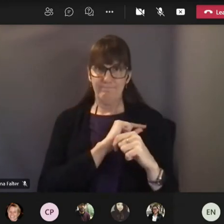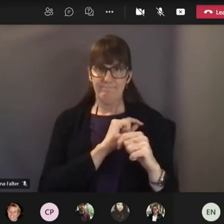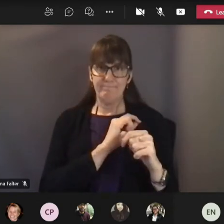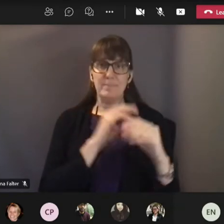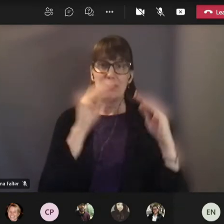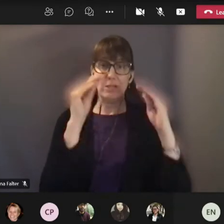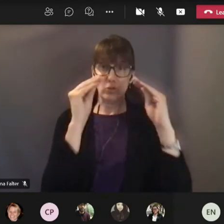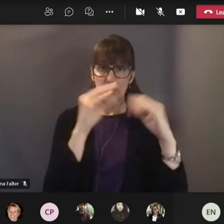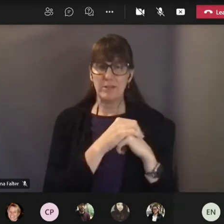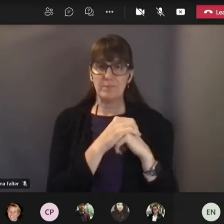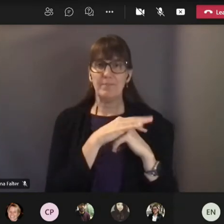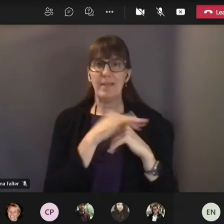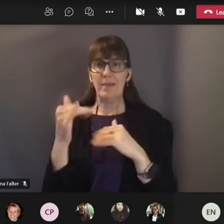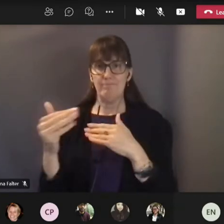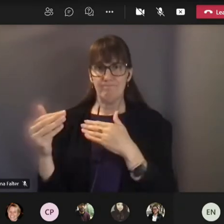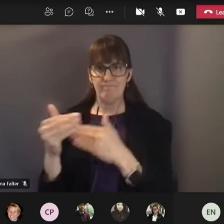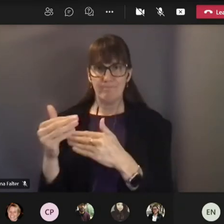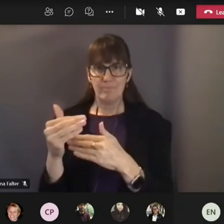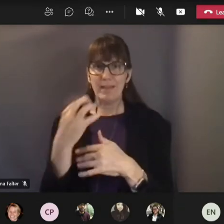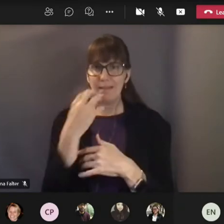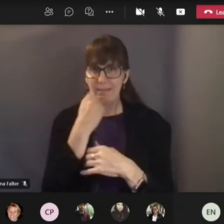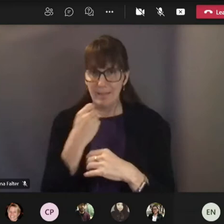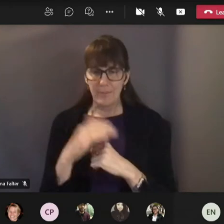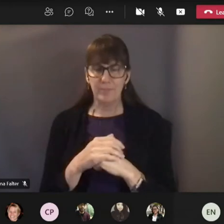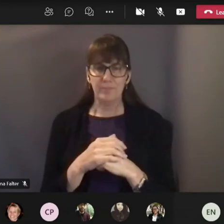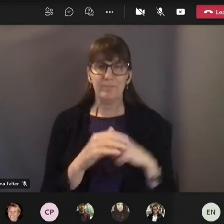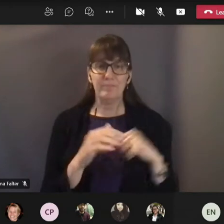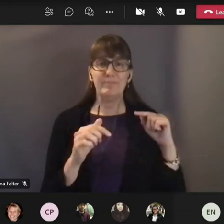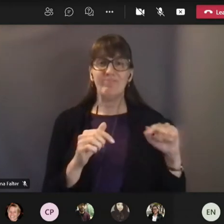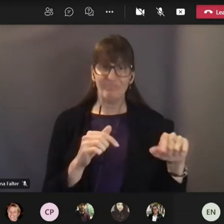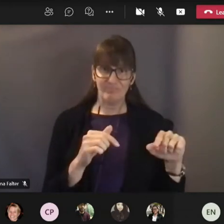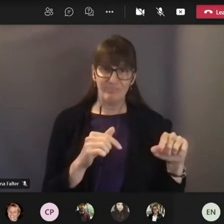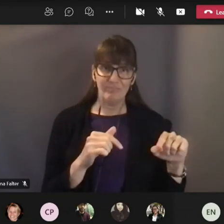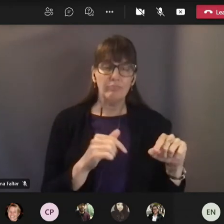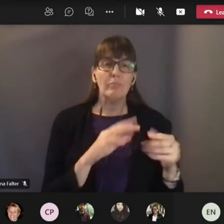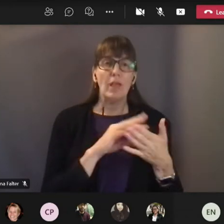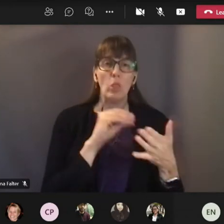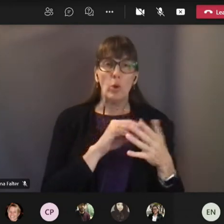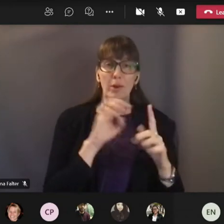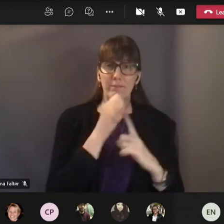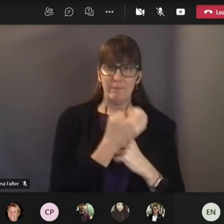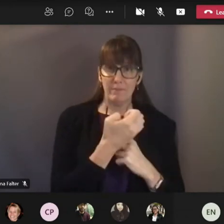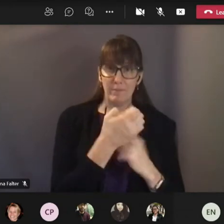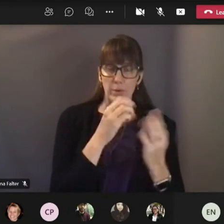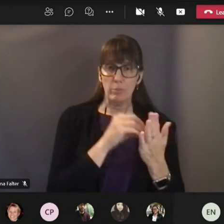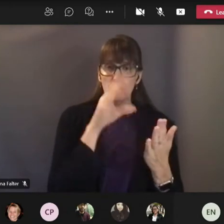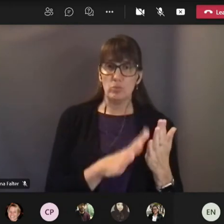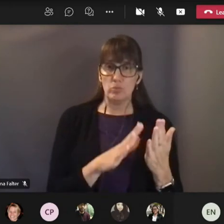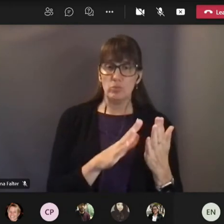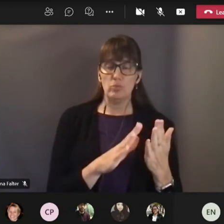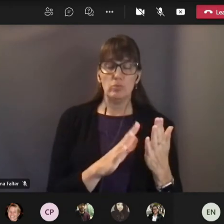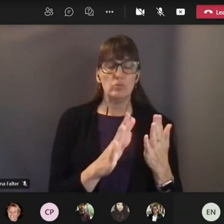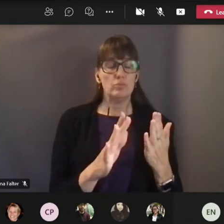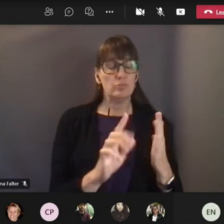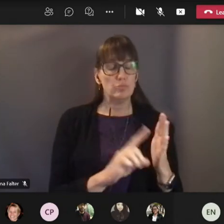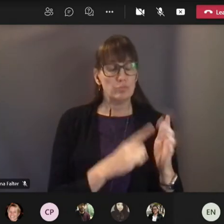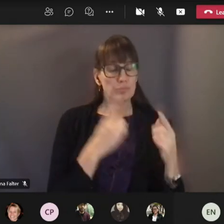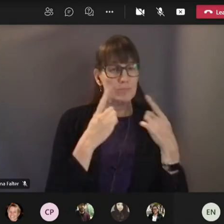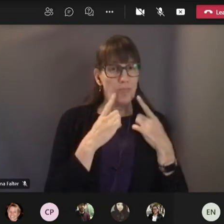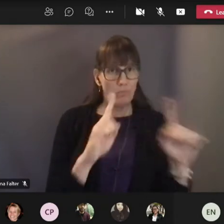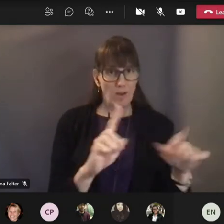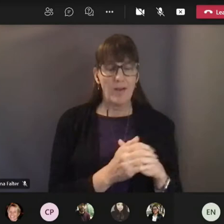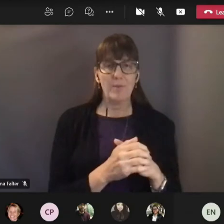instruction, we are creating a learning environment where students thrive. And we have a once in a generation